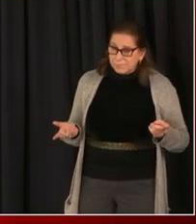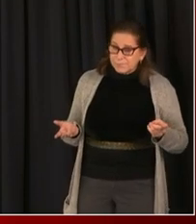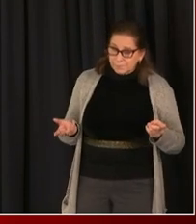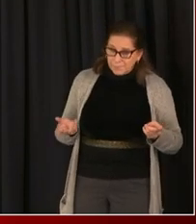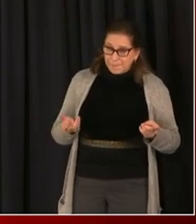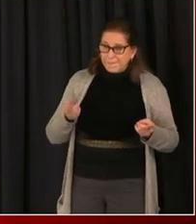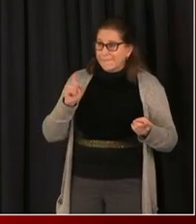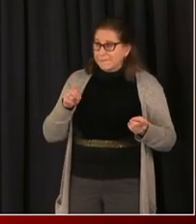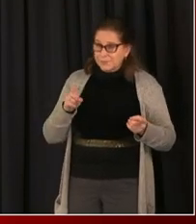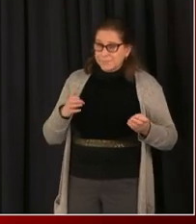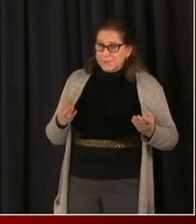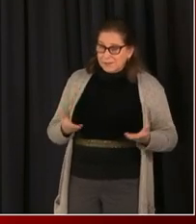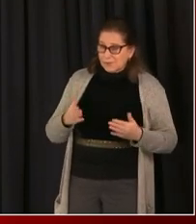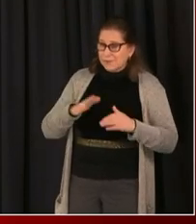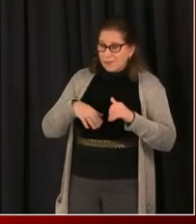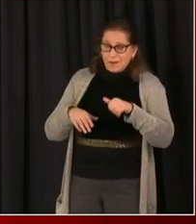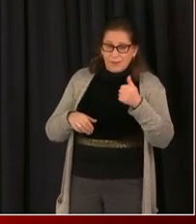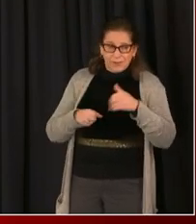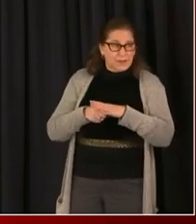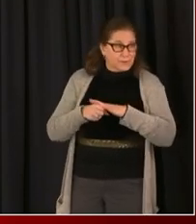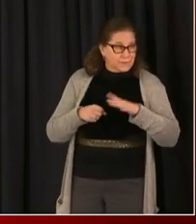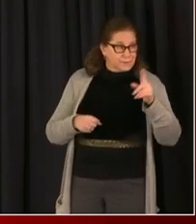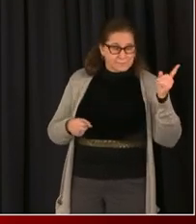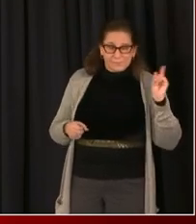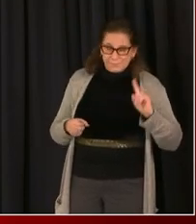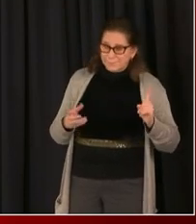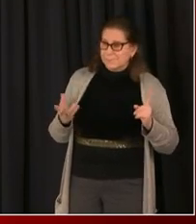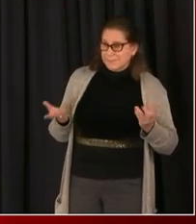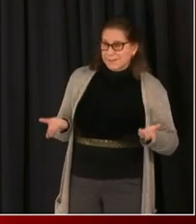other jurisdictions. And I'm